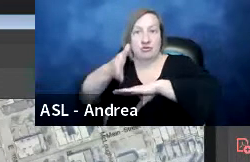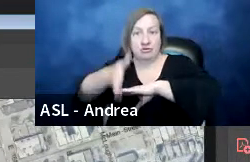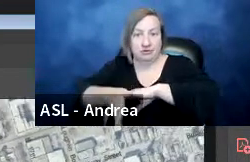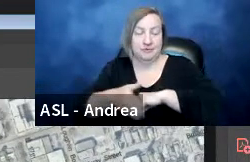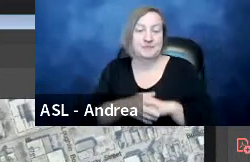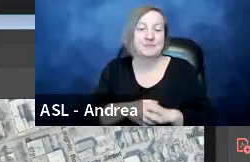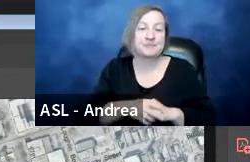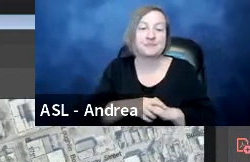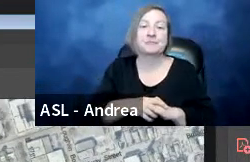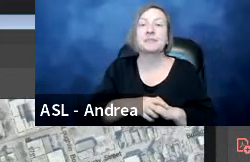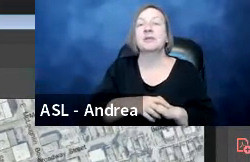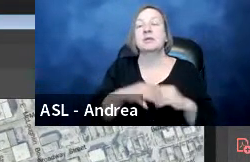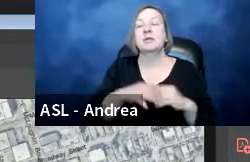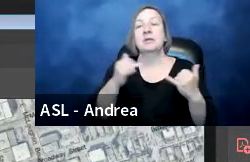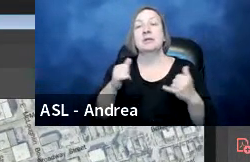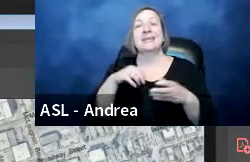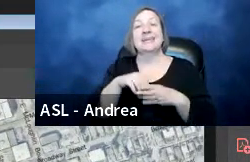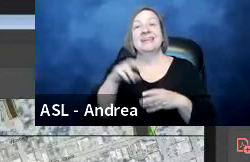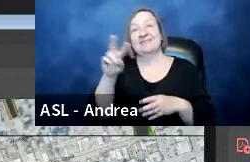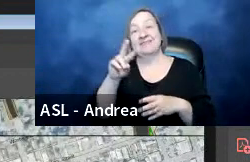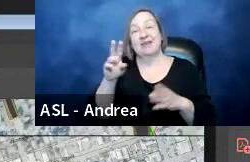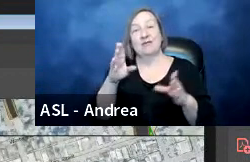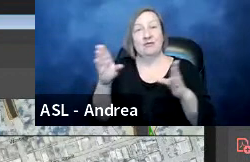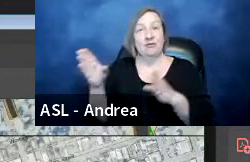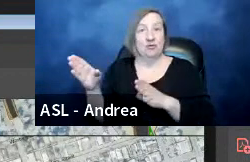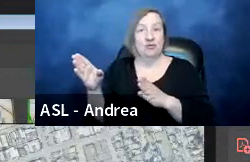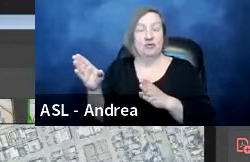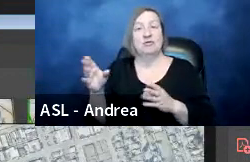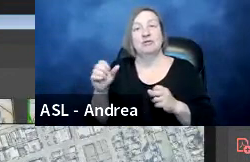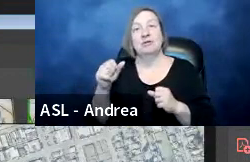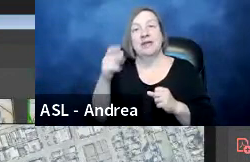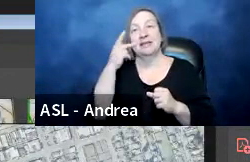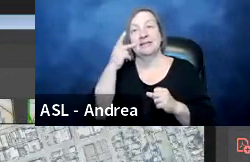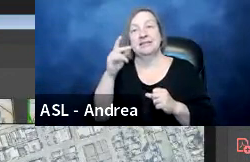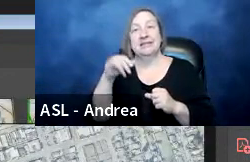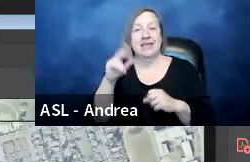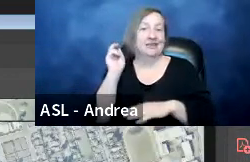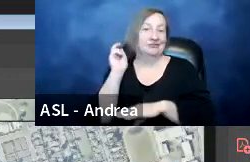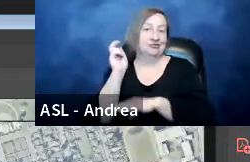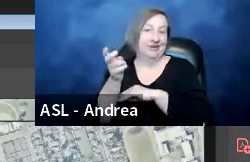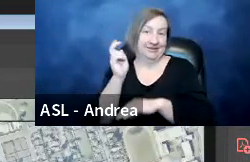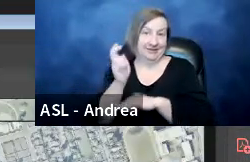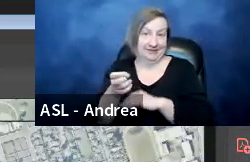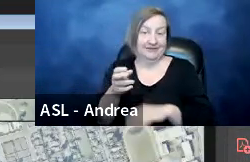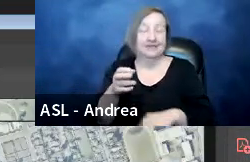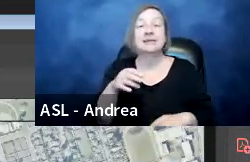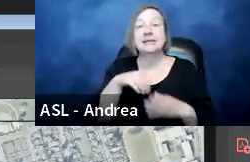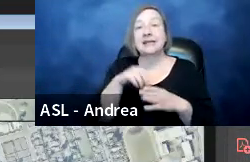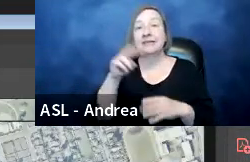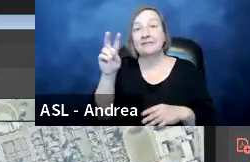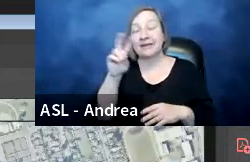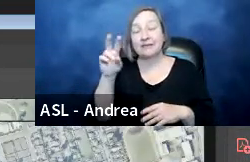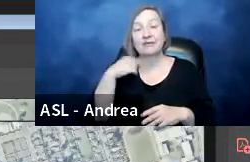As we go into Vancouver, so that reflects the transit there. In Vancouver, we're